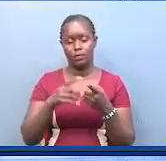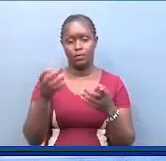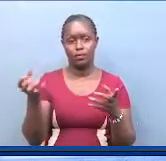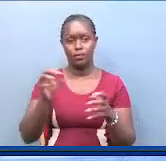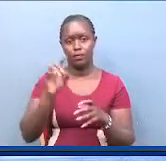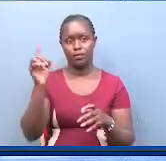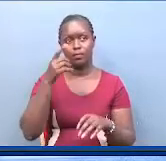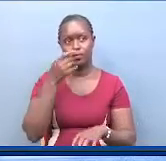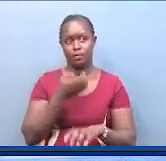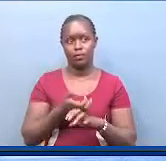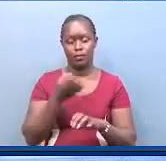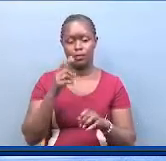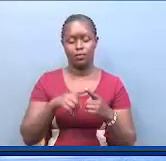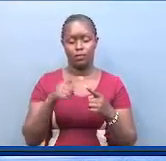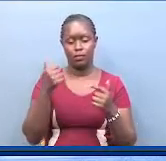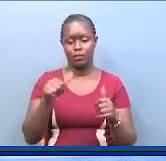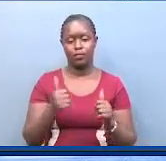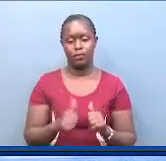stone.